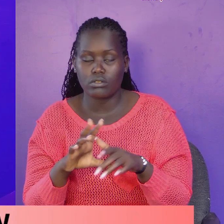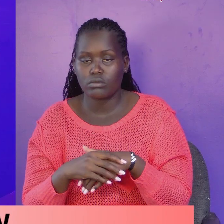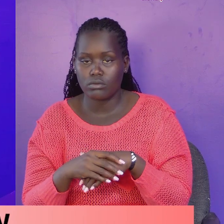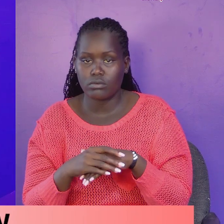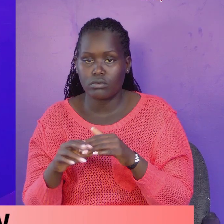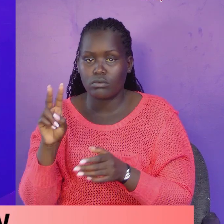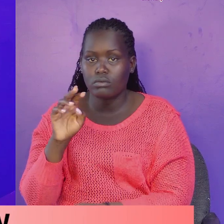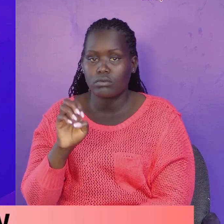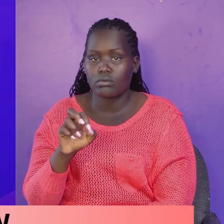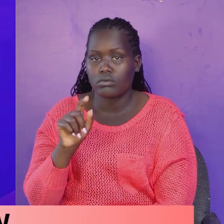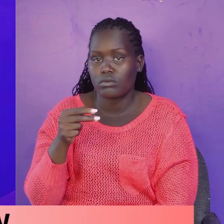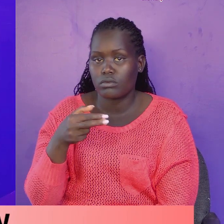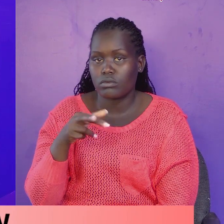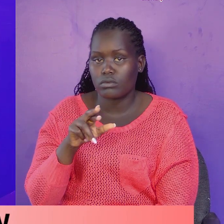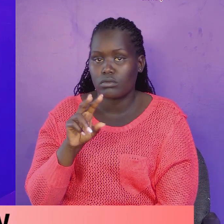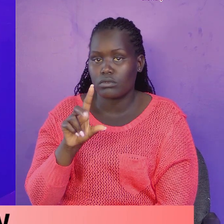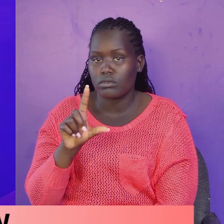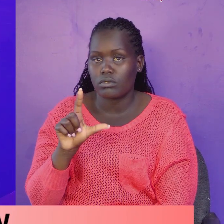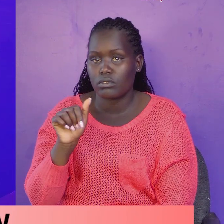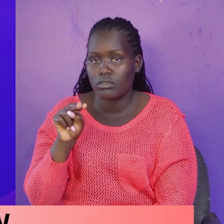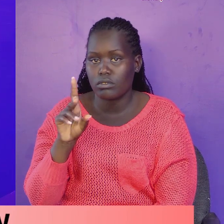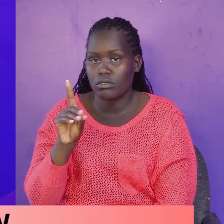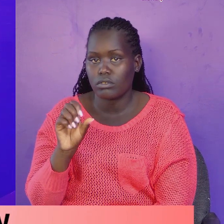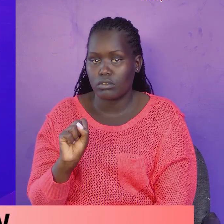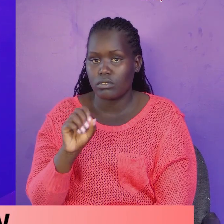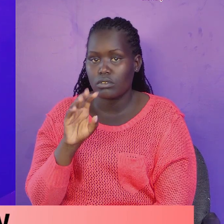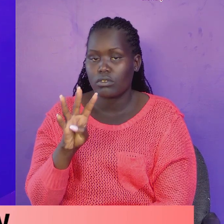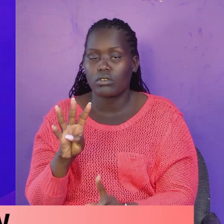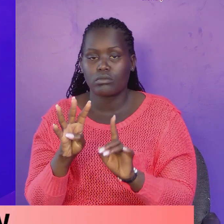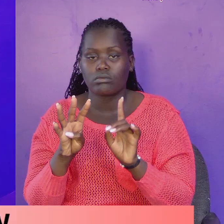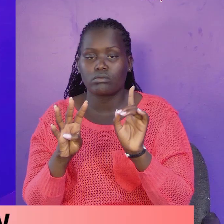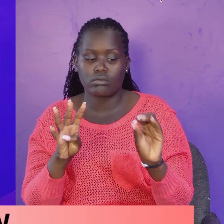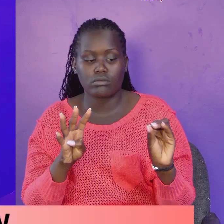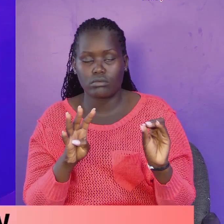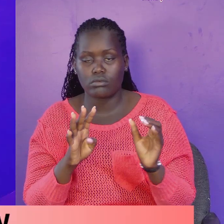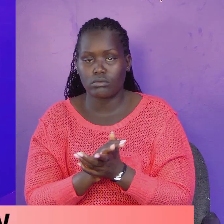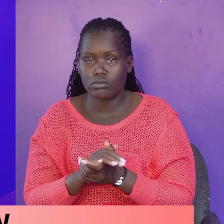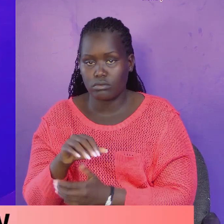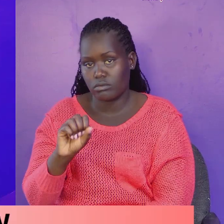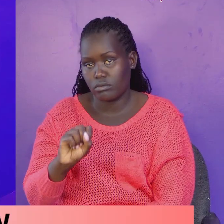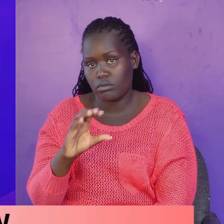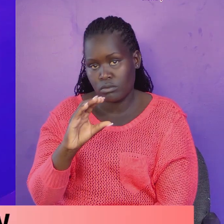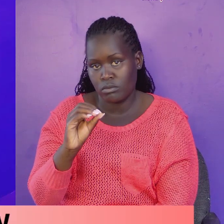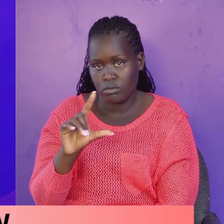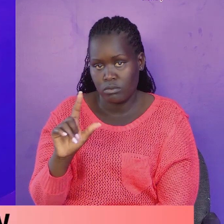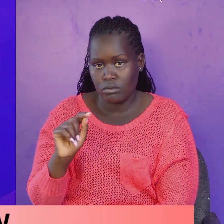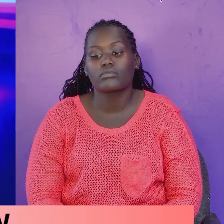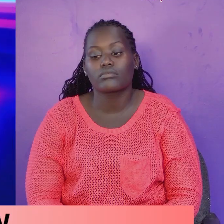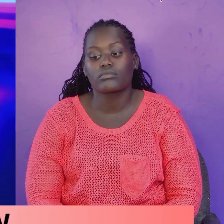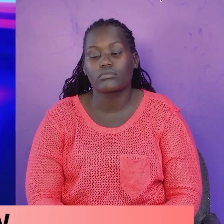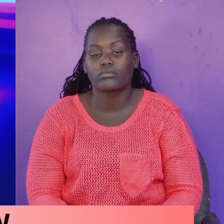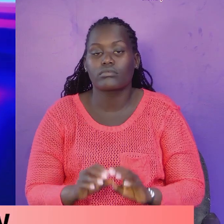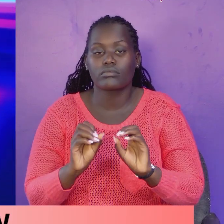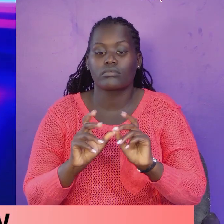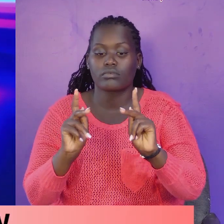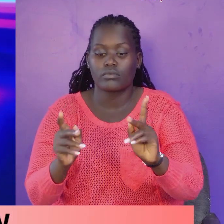Netherlands versus Finland, it was a 4-0 win for Netherlands. Scotland versus Belarus, it was a 2-1 win for Scotland. We